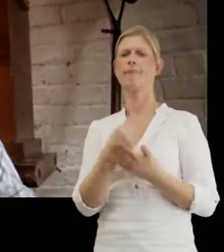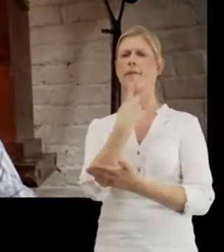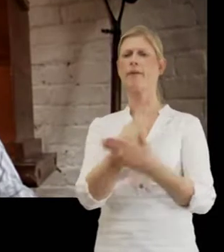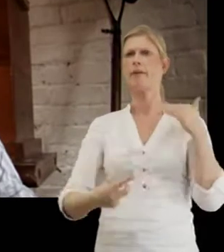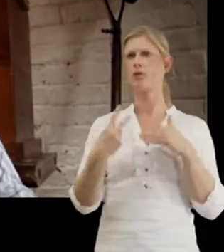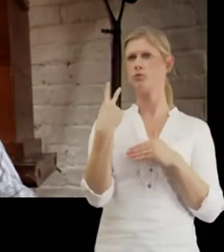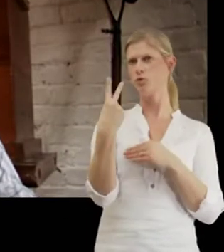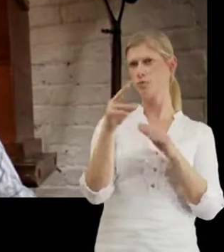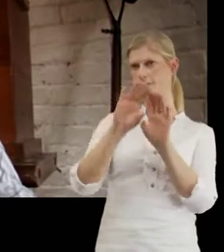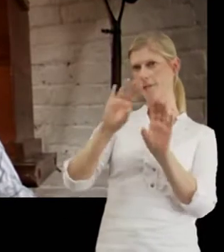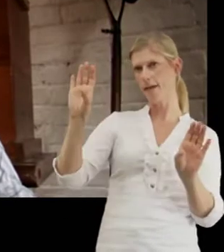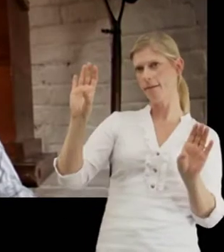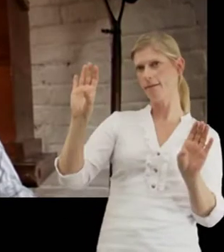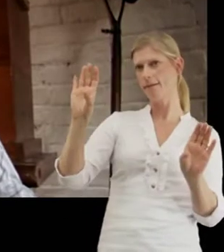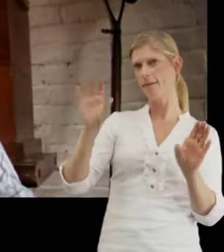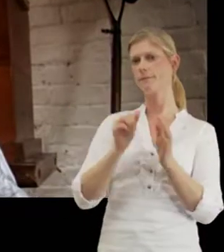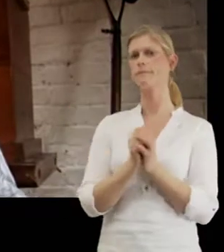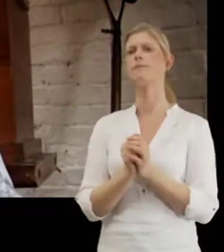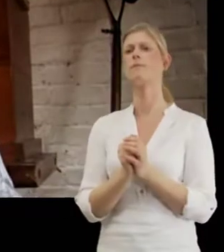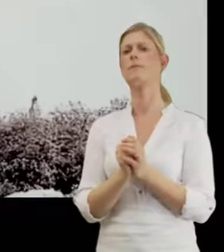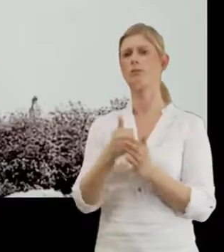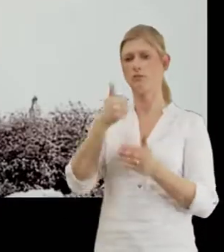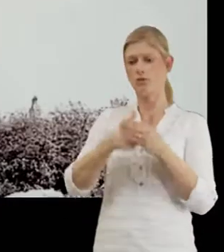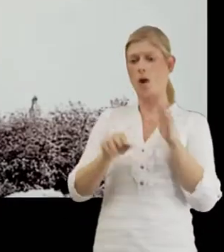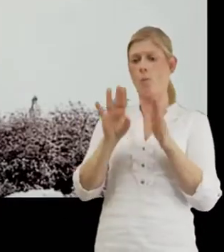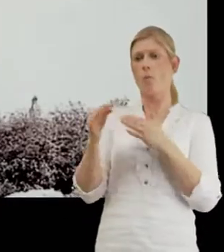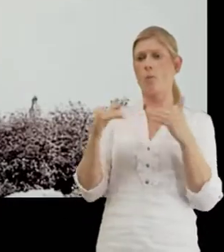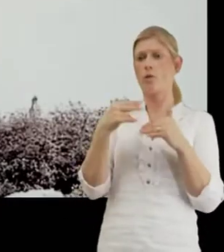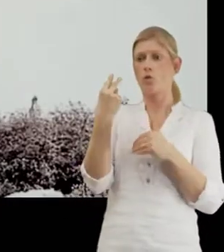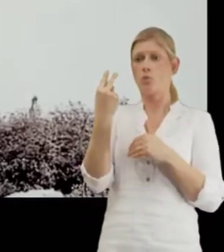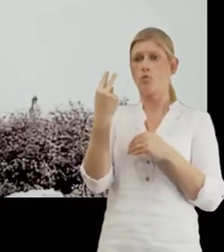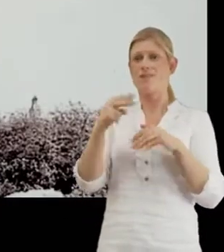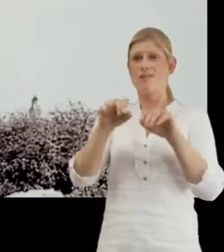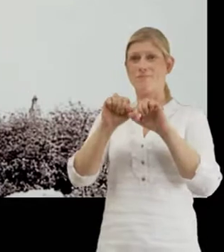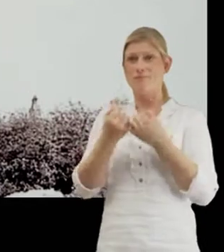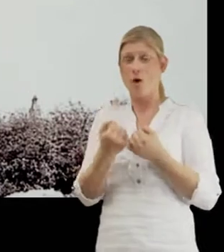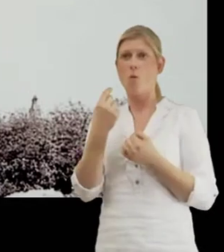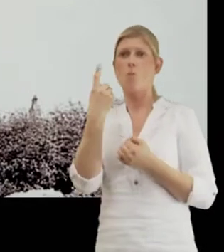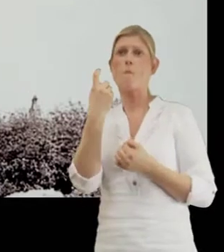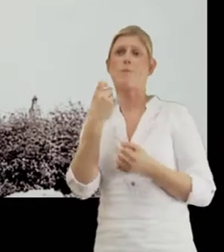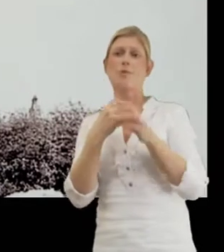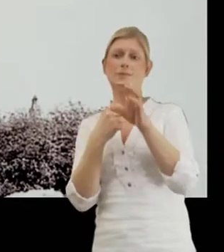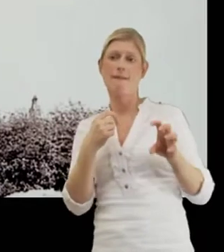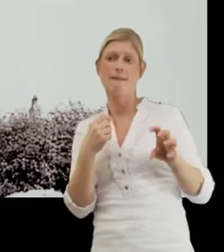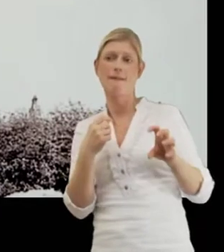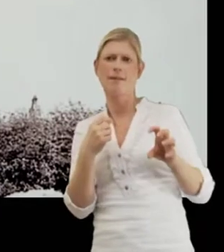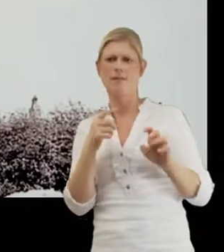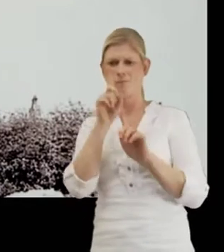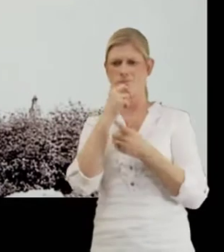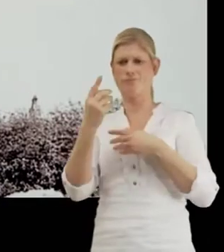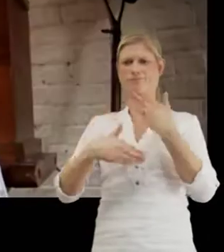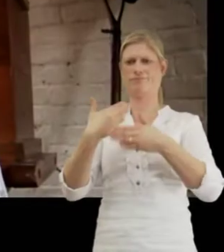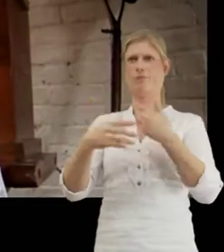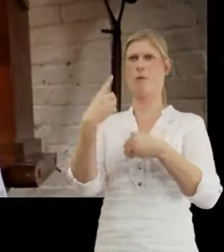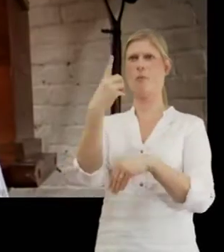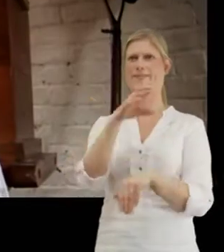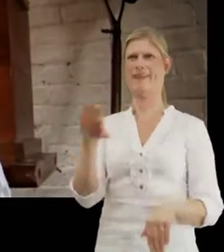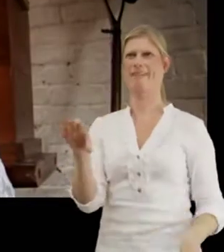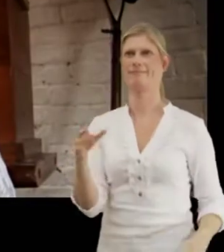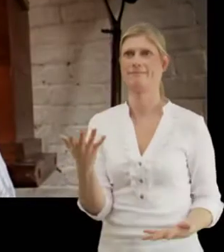Albeit on just 2 sails. At the beginning of World War II, he broke another sail, and you can't run a windmill on 1